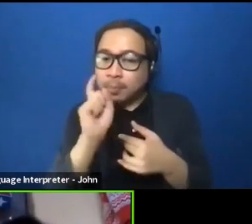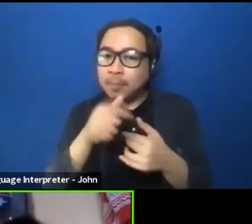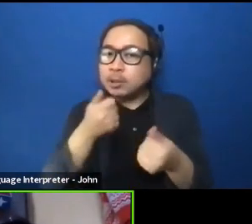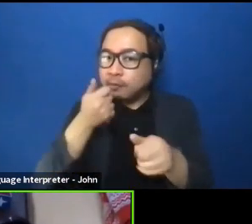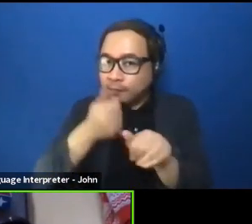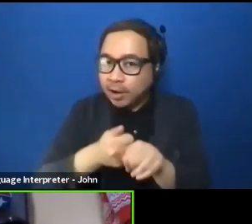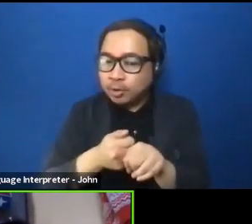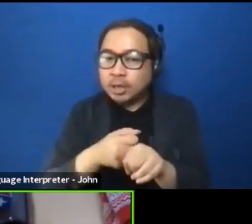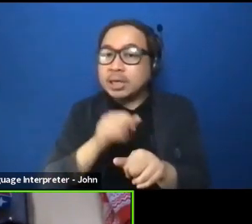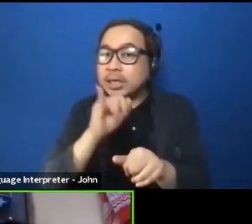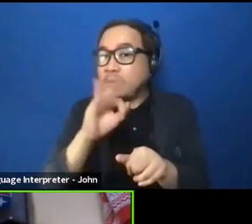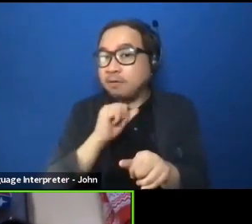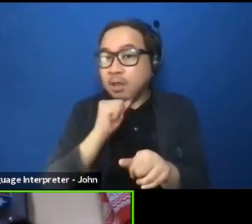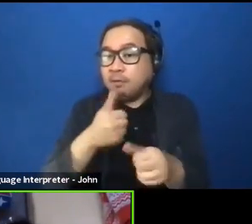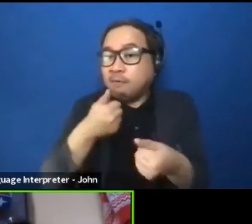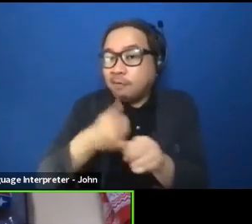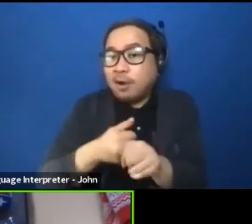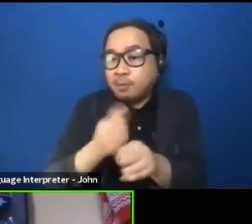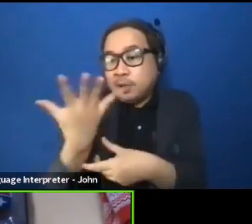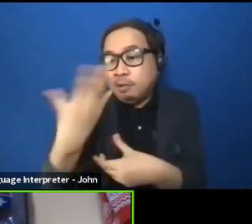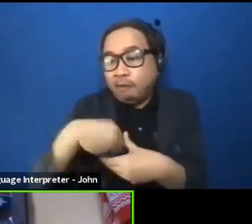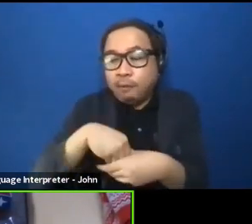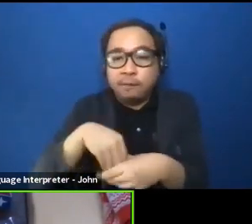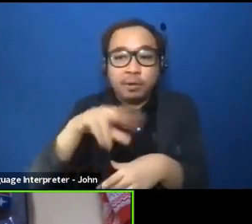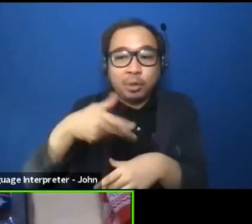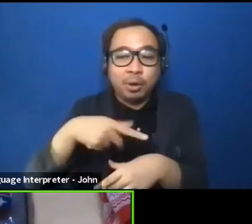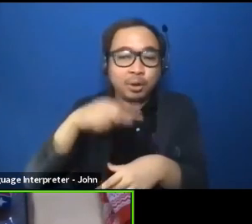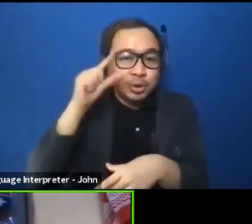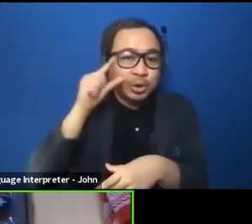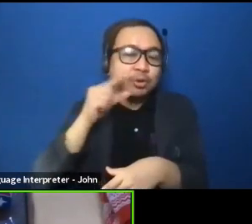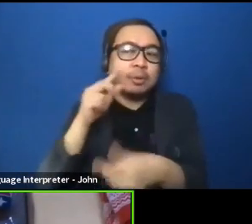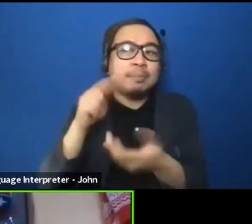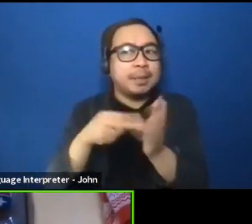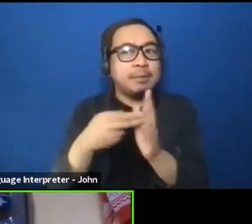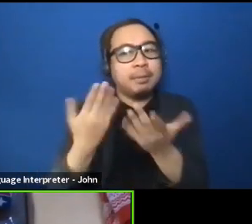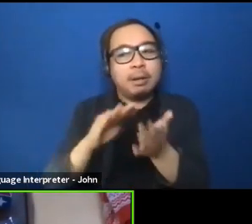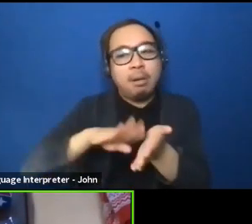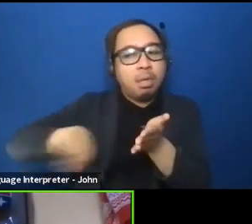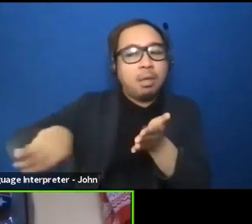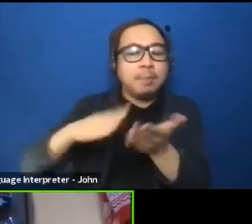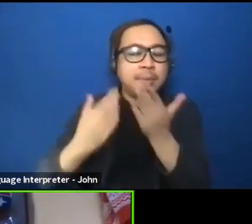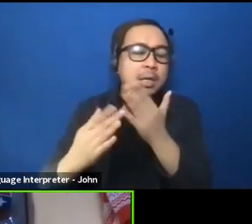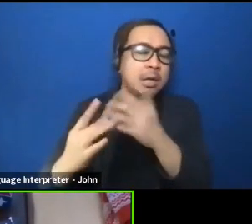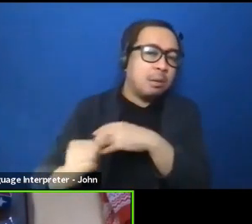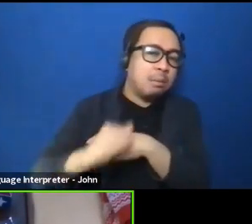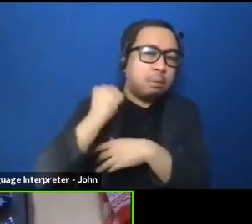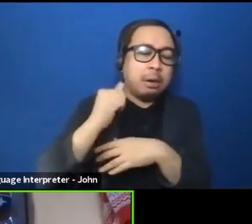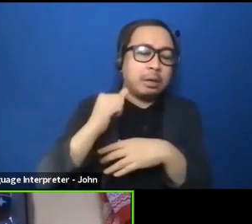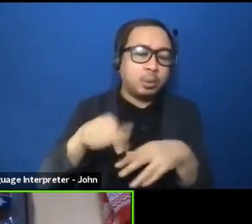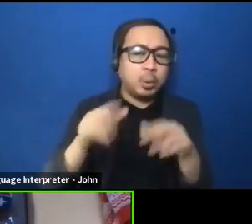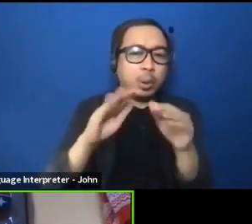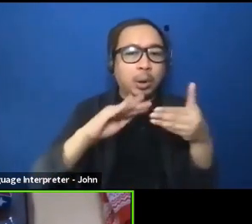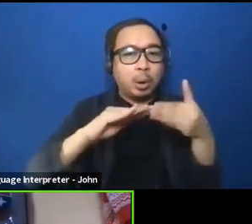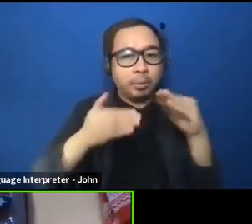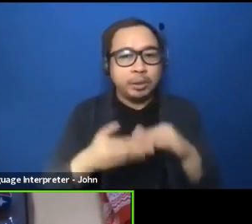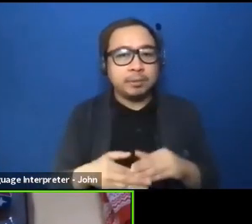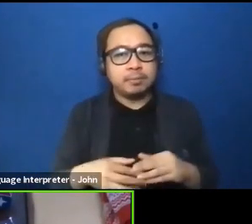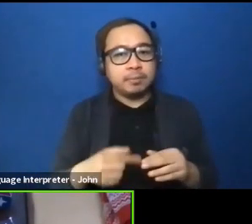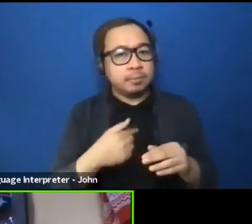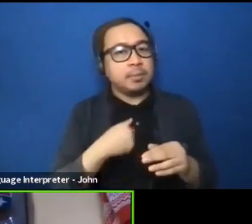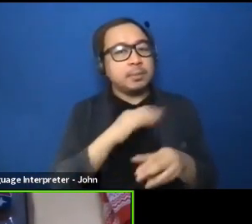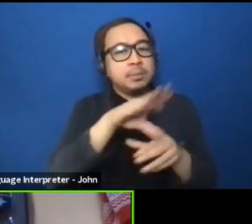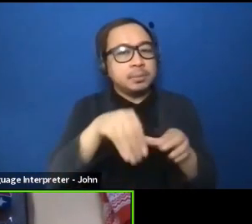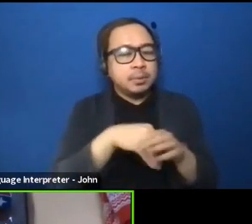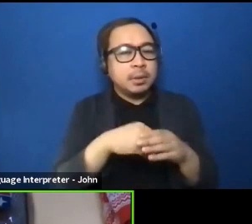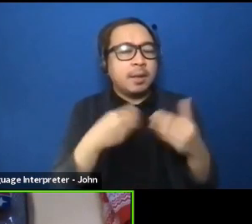you're like doing something that's a threat to the community. I, on behalf of Queer Youth Group, Transgender Rights Collective,